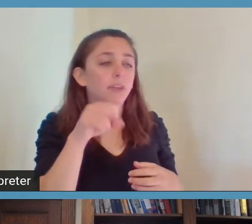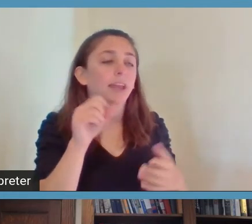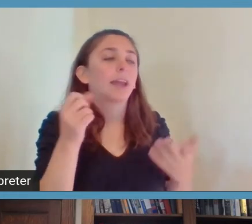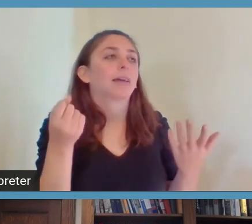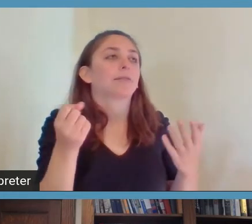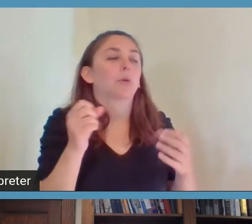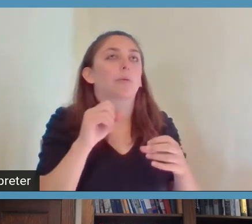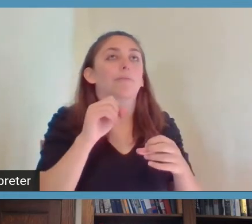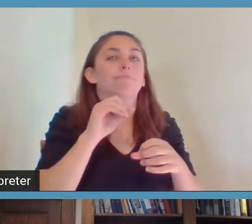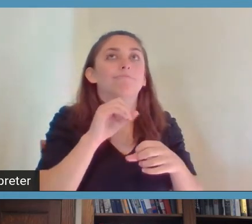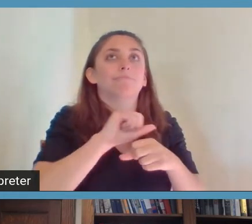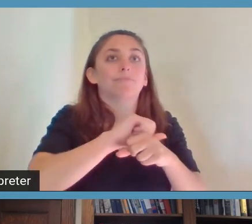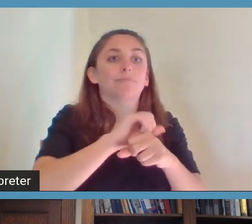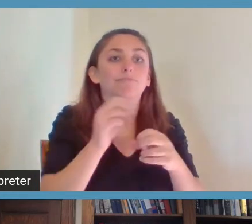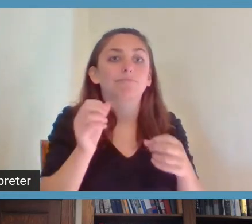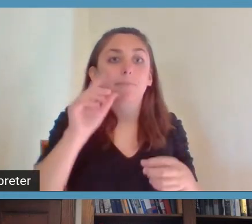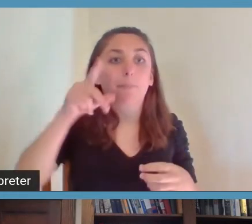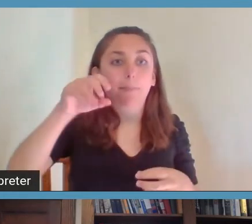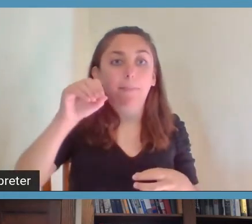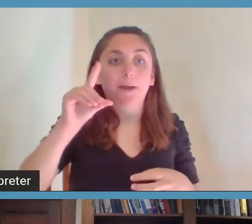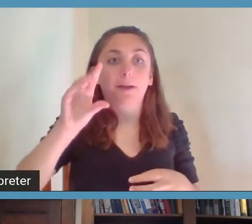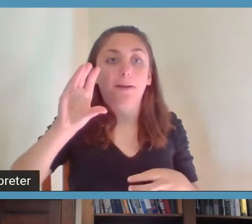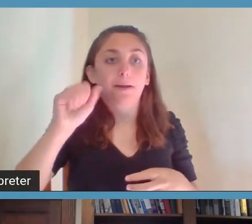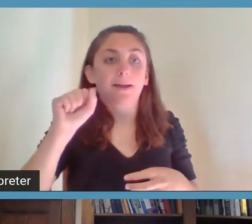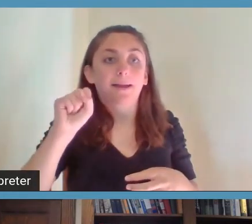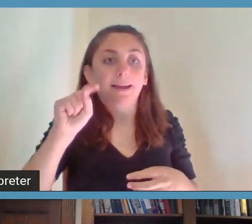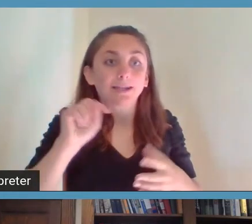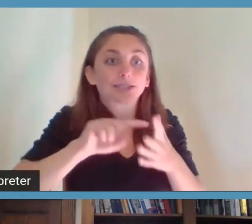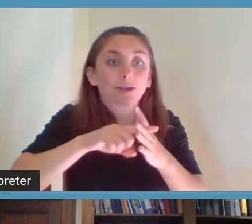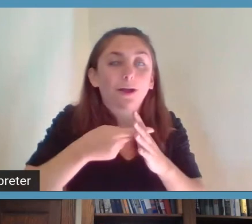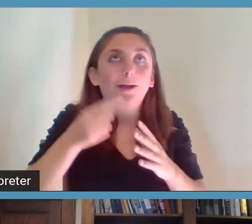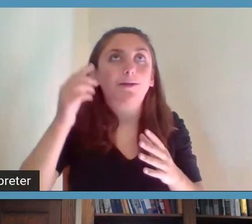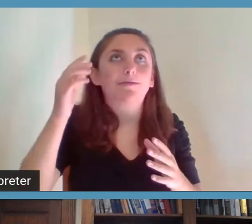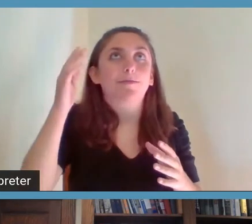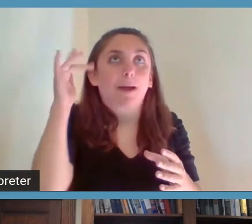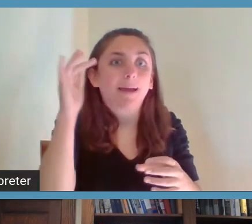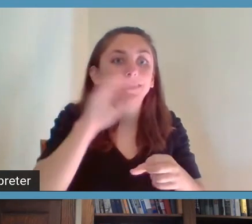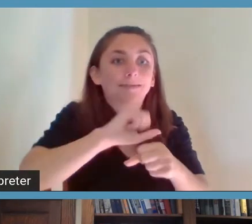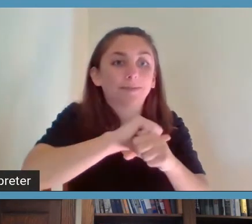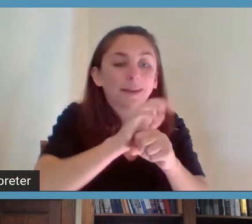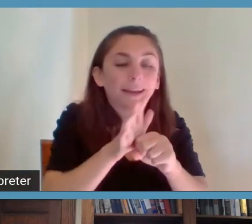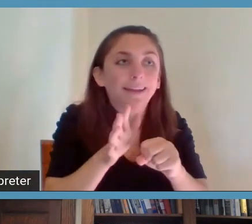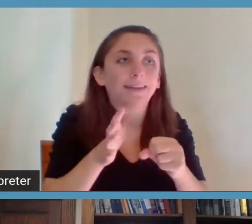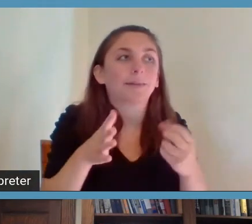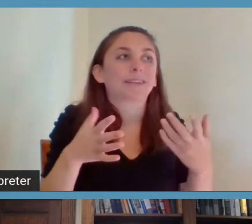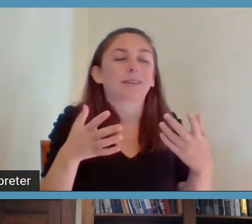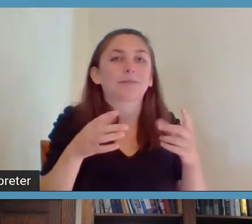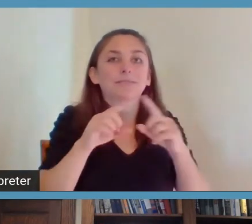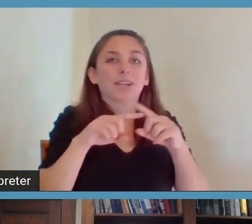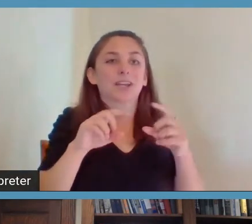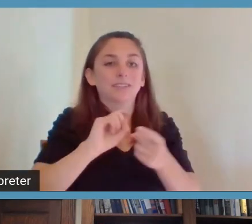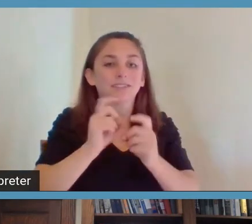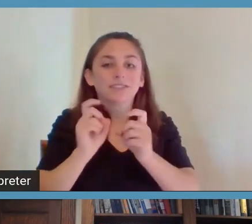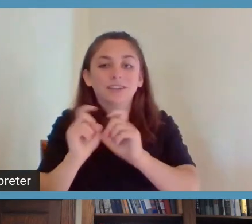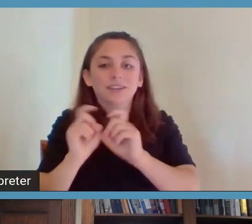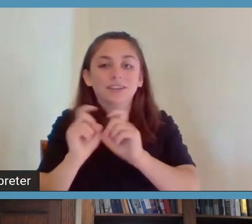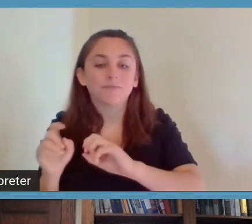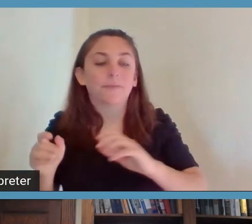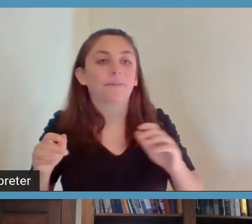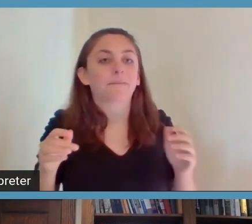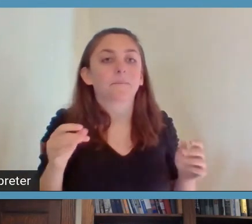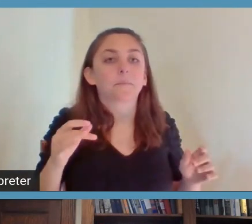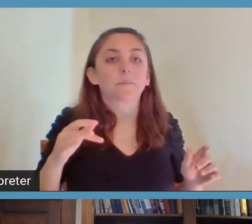So for the most part, it hasn't really changed a whole lot. I was very excited